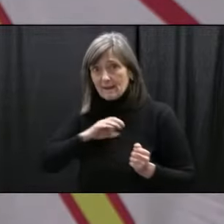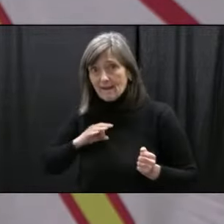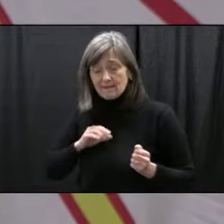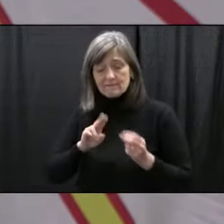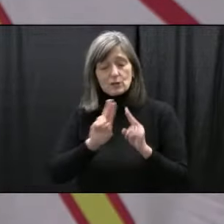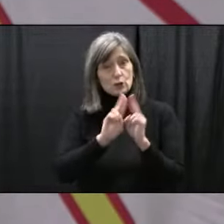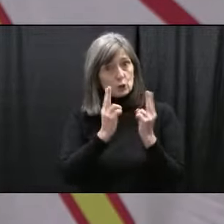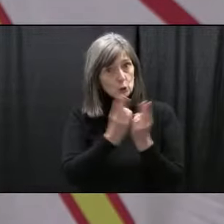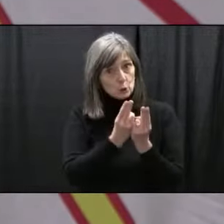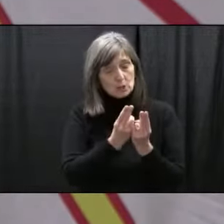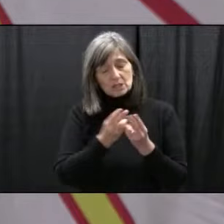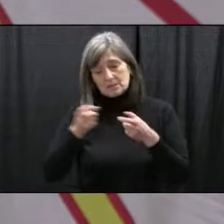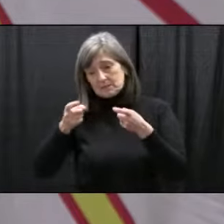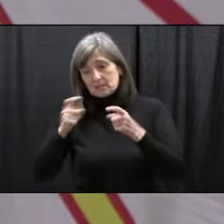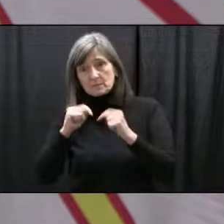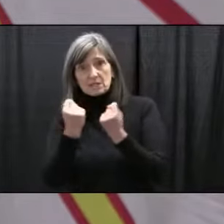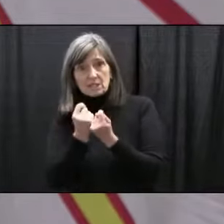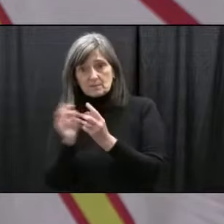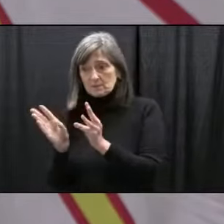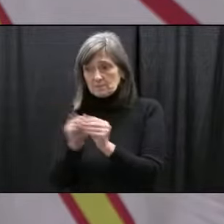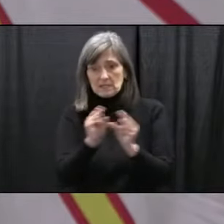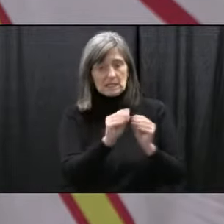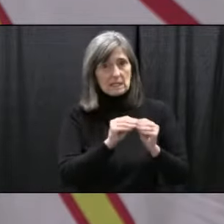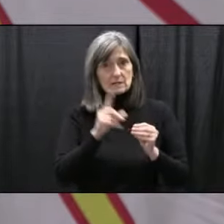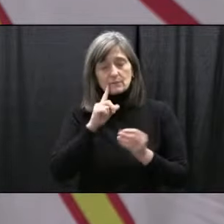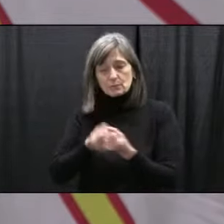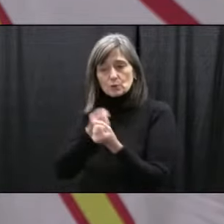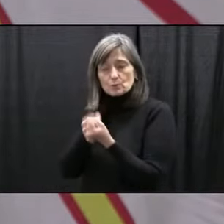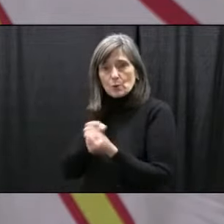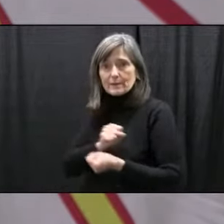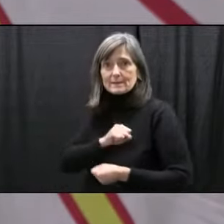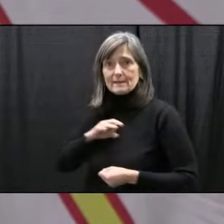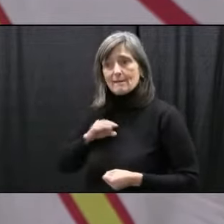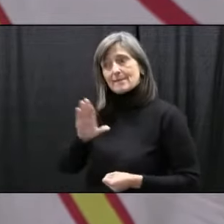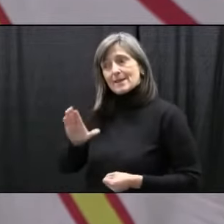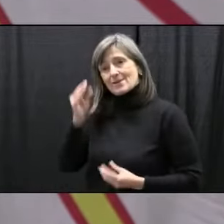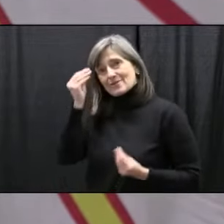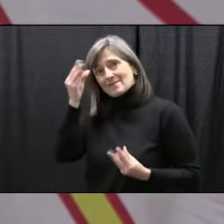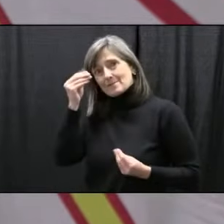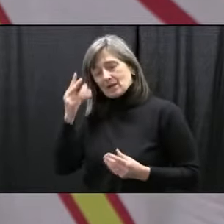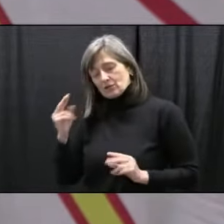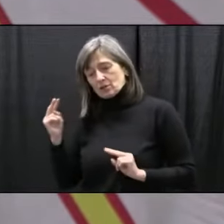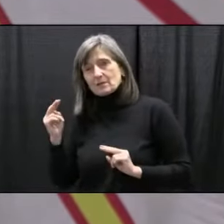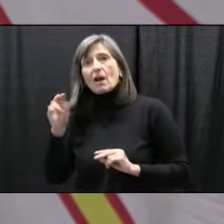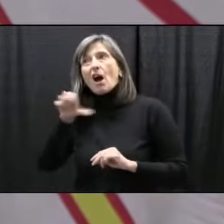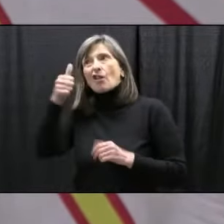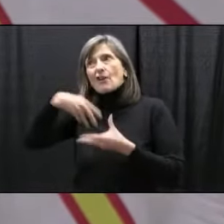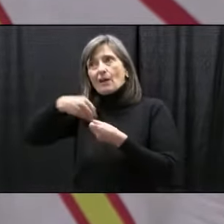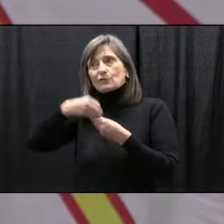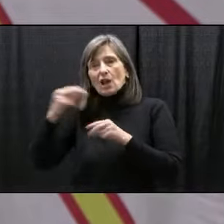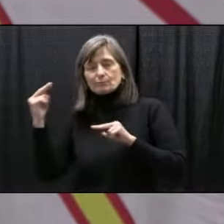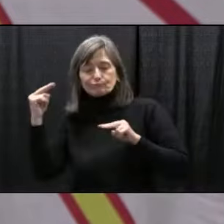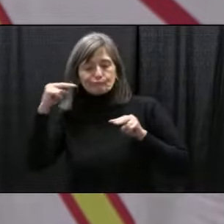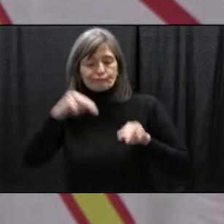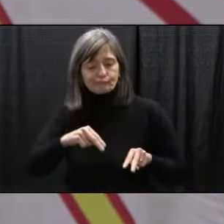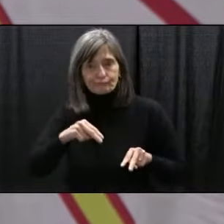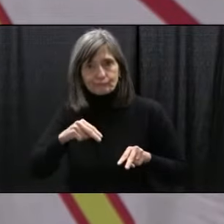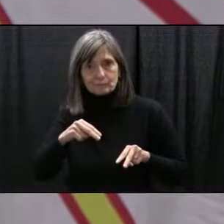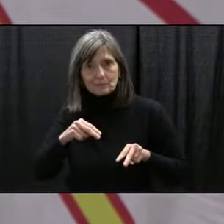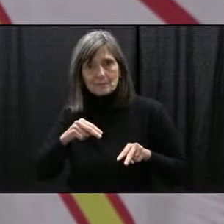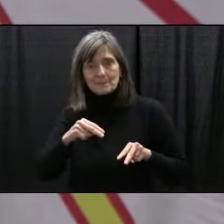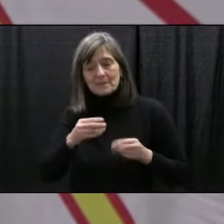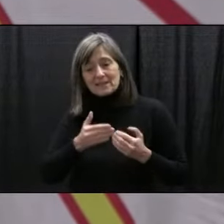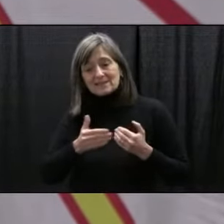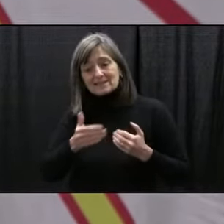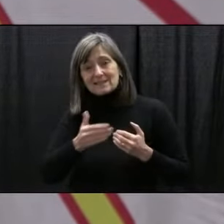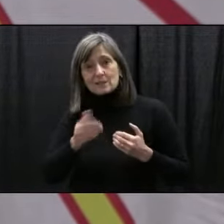unions, with our management teams, and doing everything that we can to support our staff, and doing everything in the coming days that we